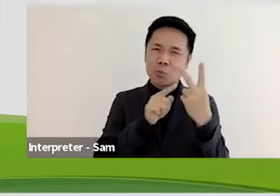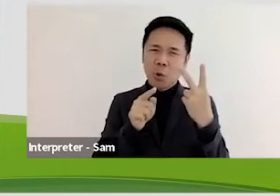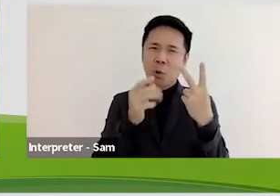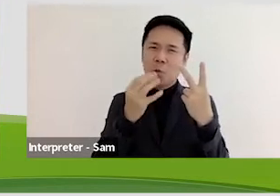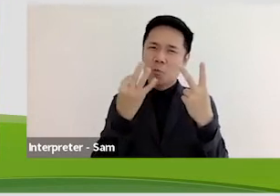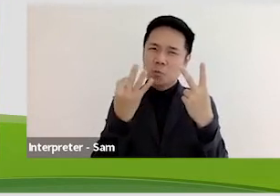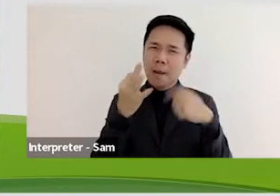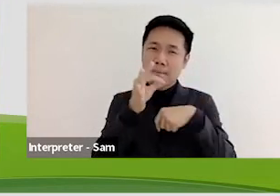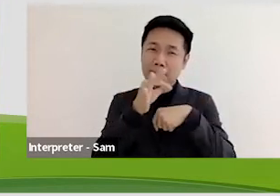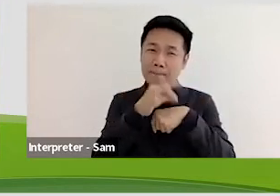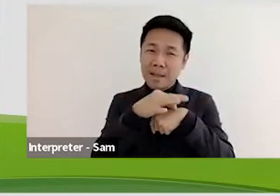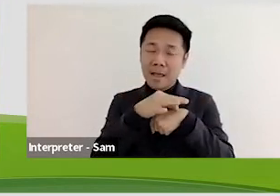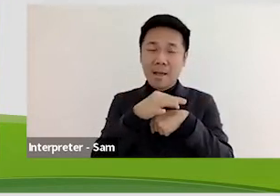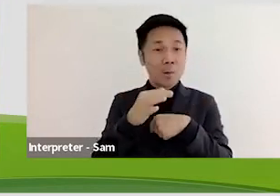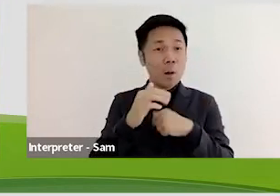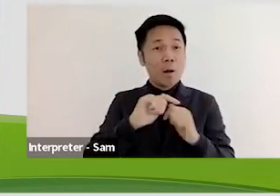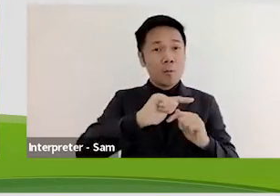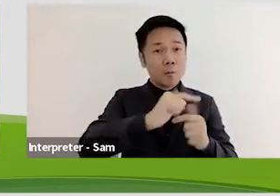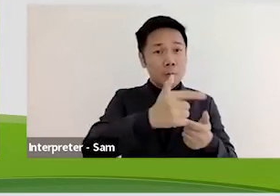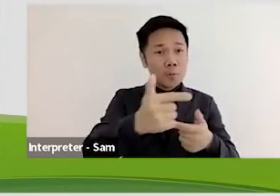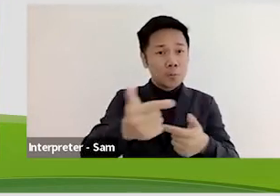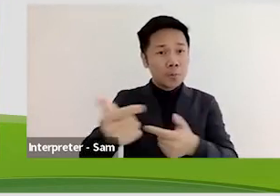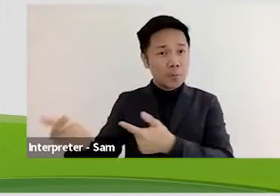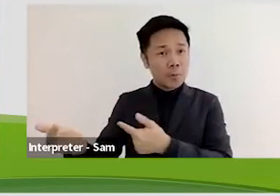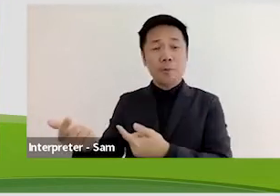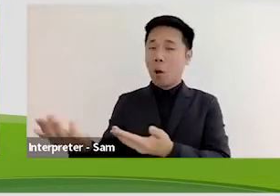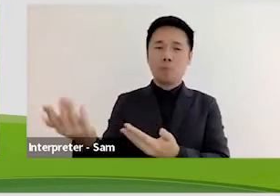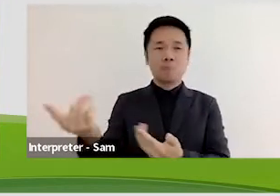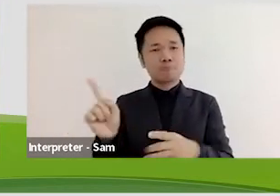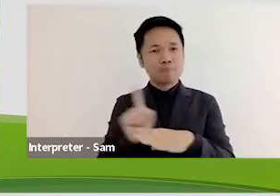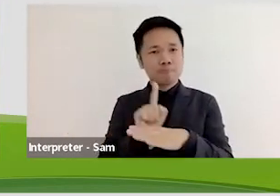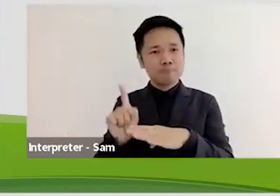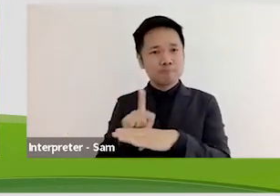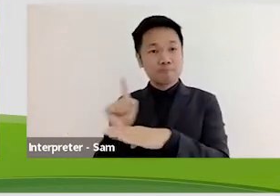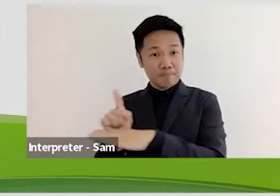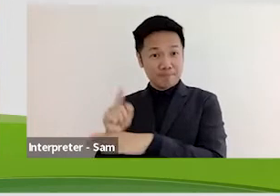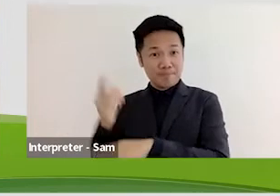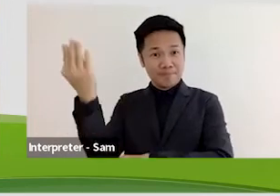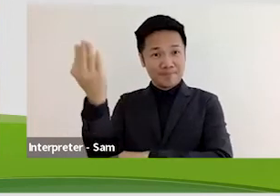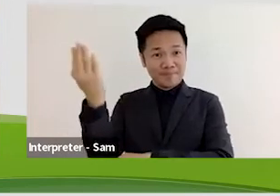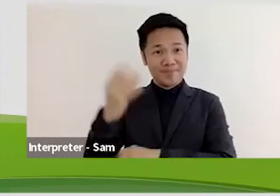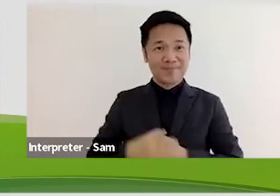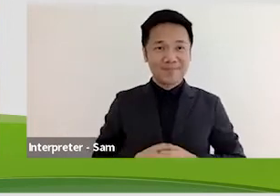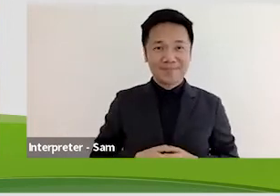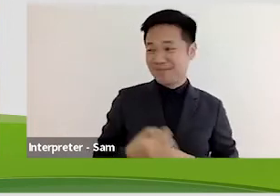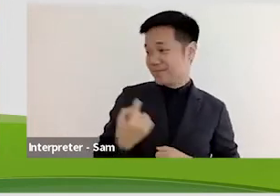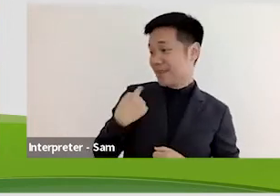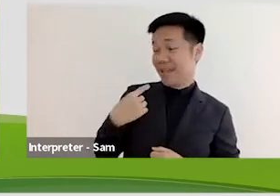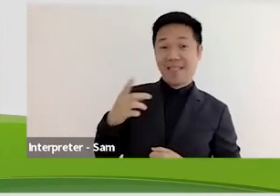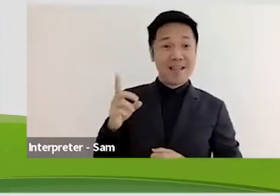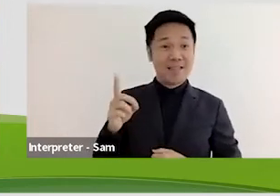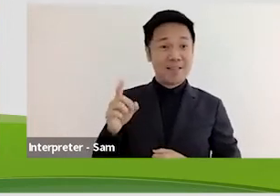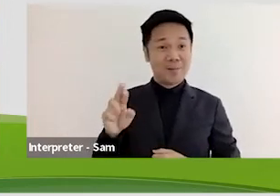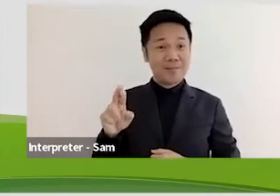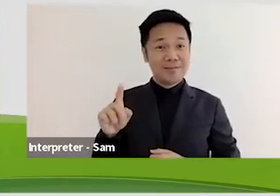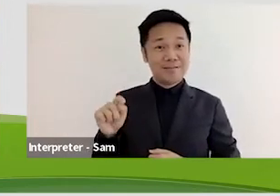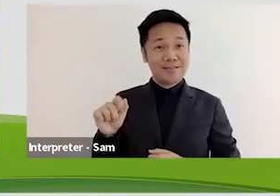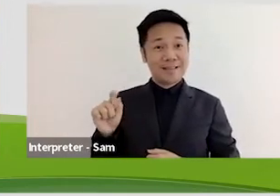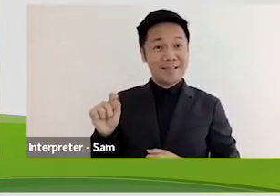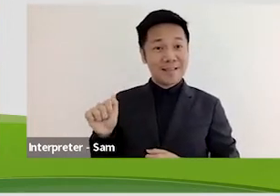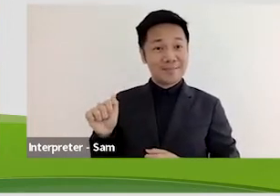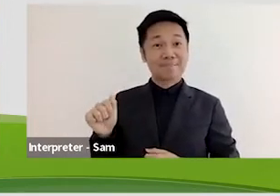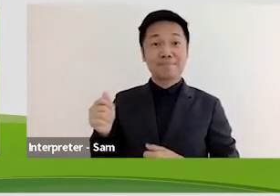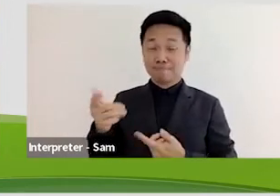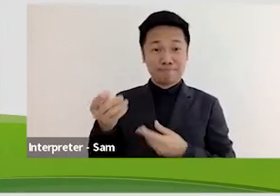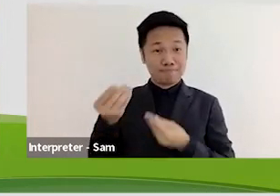opportunity to hear from as many participants as we can accommodate. And as Dr. Tata has already mentioned, we will also be circulating the